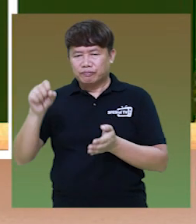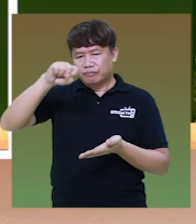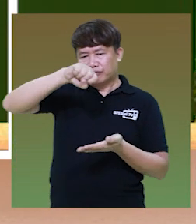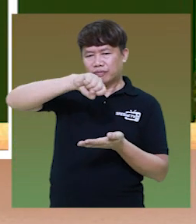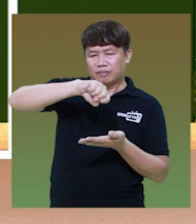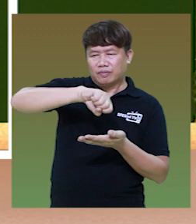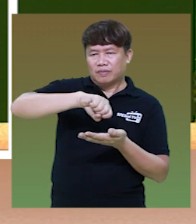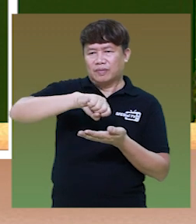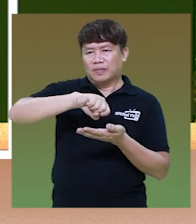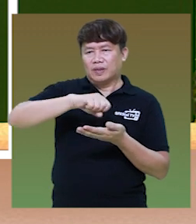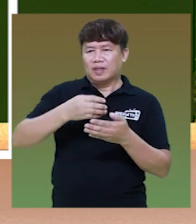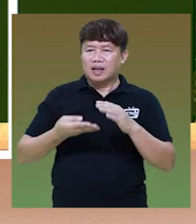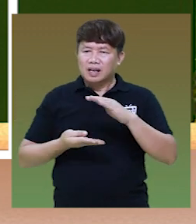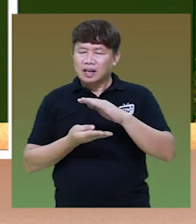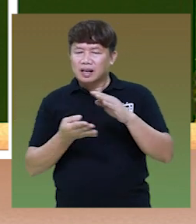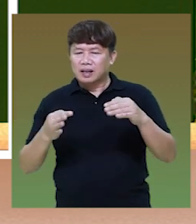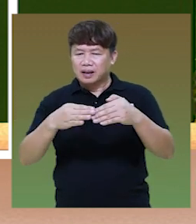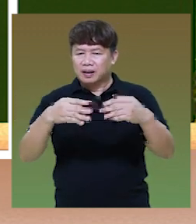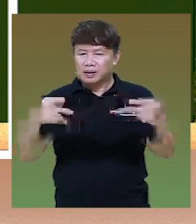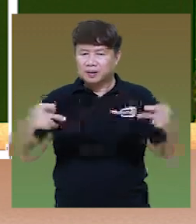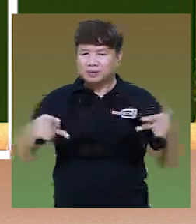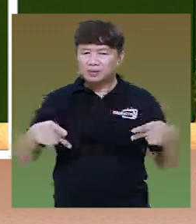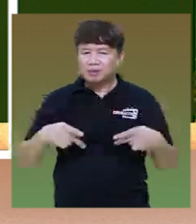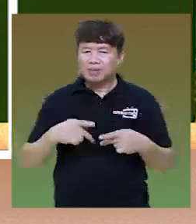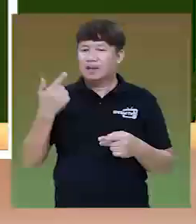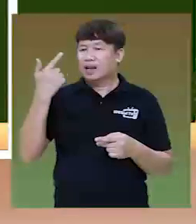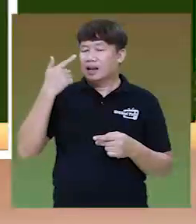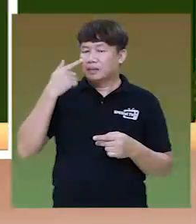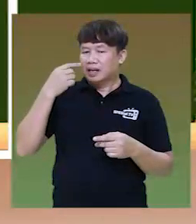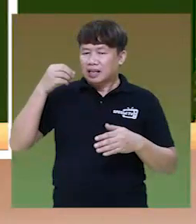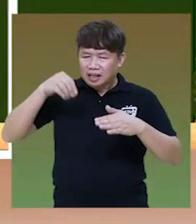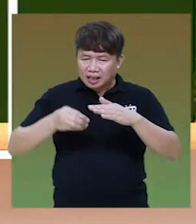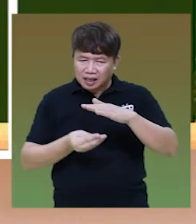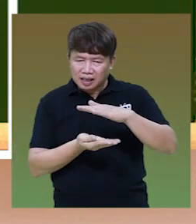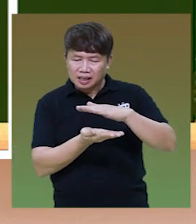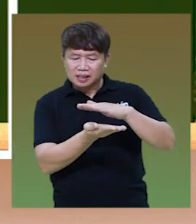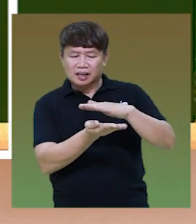pan. Gabby placed it in the oven.